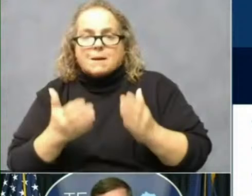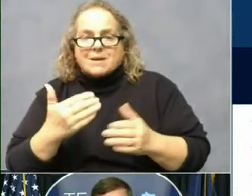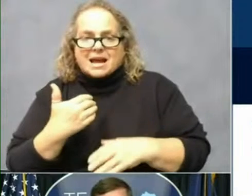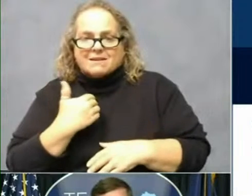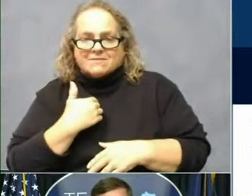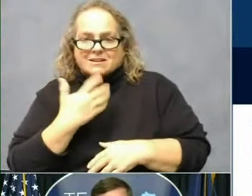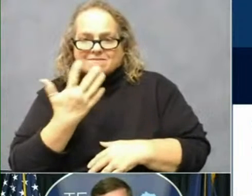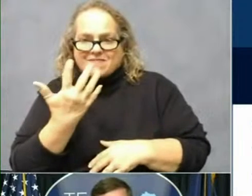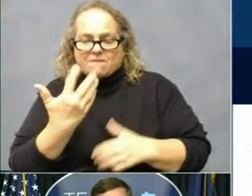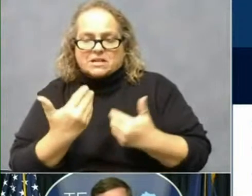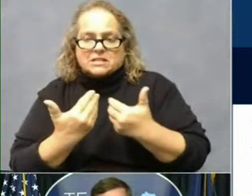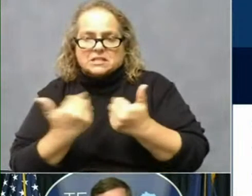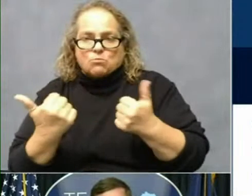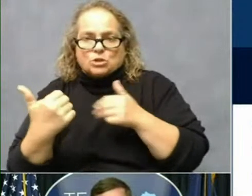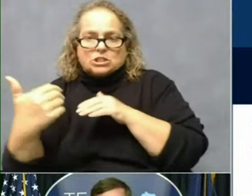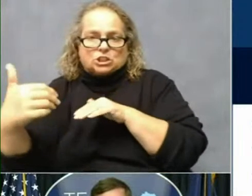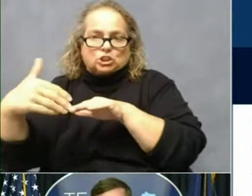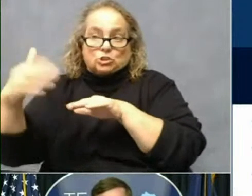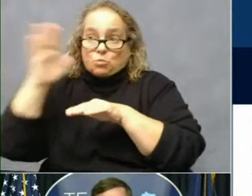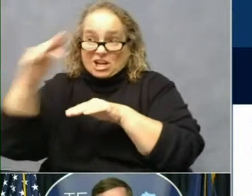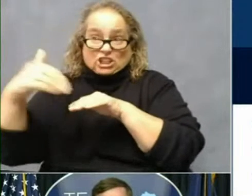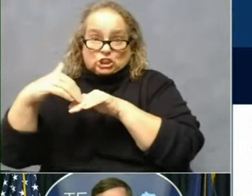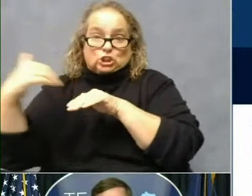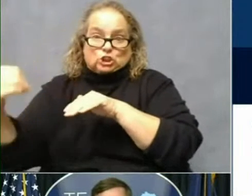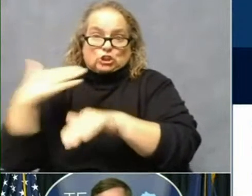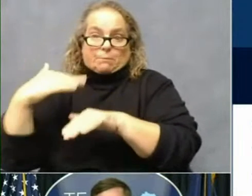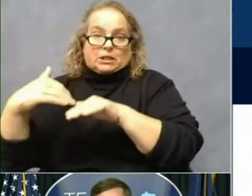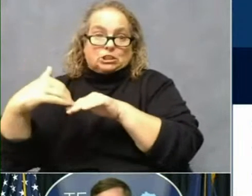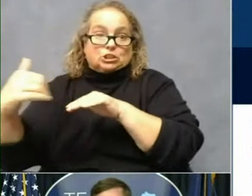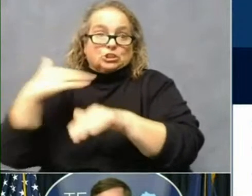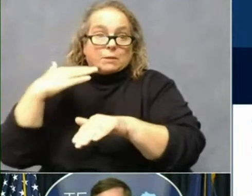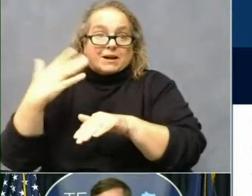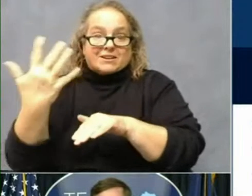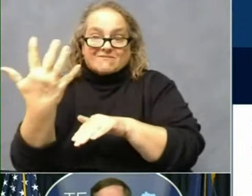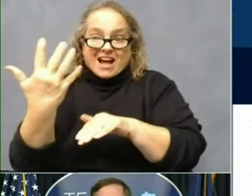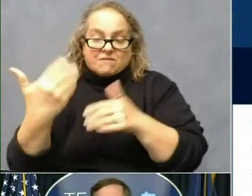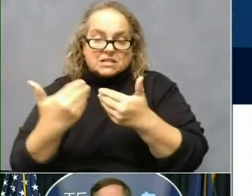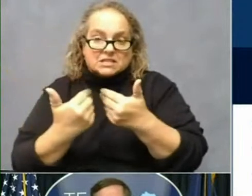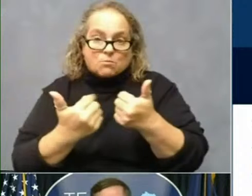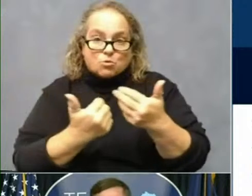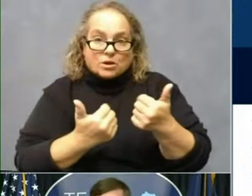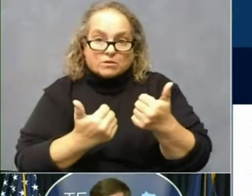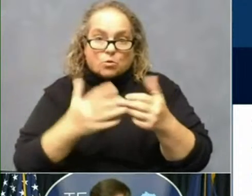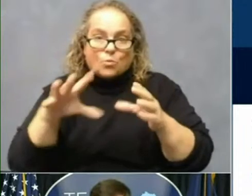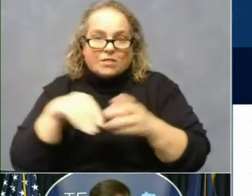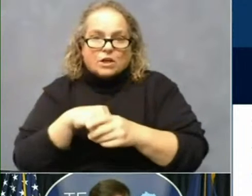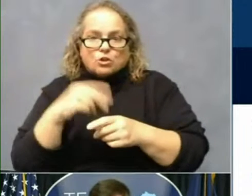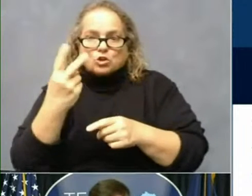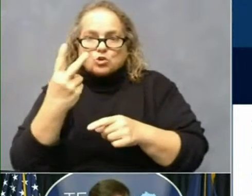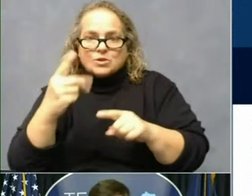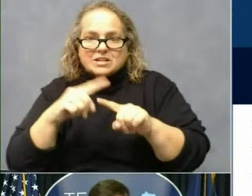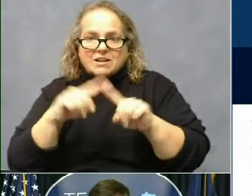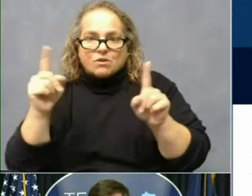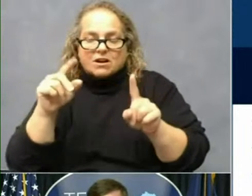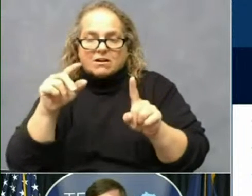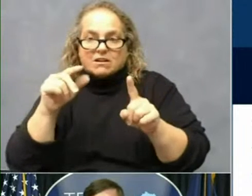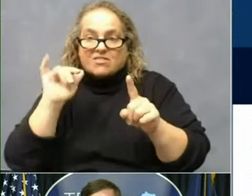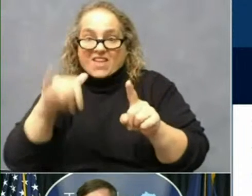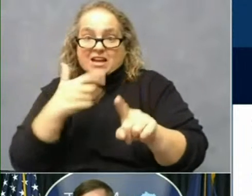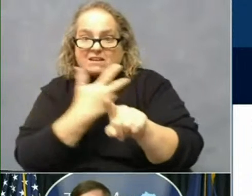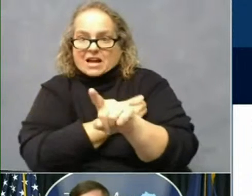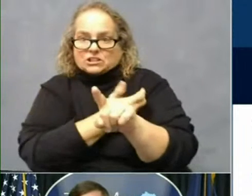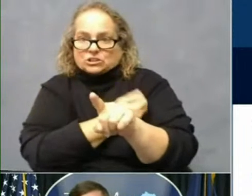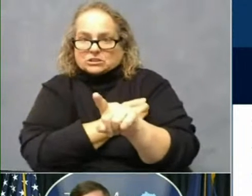separate shipments between the 2 vaccines in December alone. And that would be really, really good news.